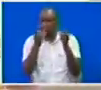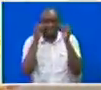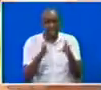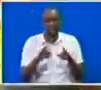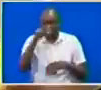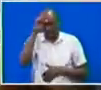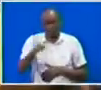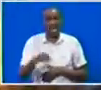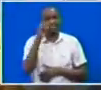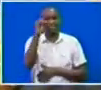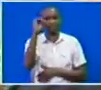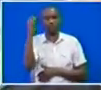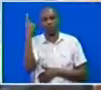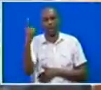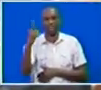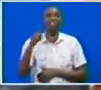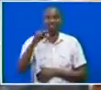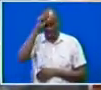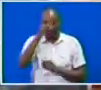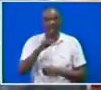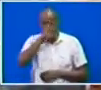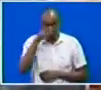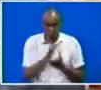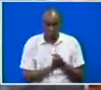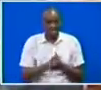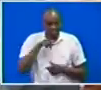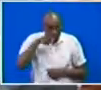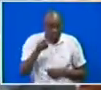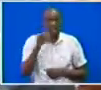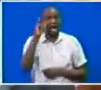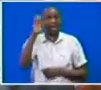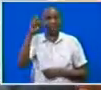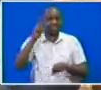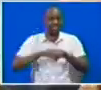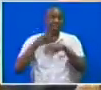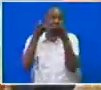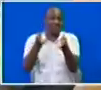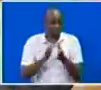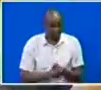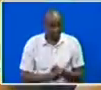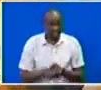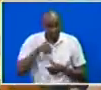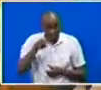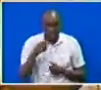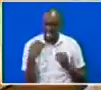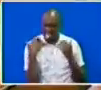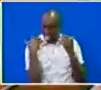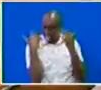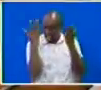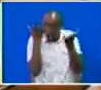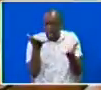Governor 001 Hassan Ali Joho. His date with the Independent Electoral and Boundaries Commission was tense and